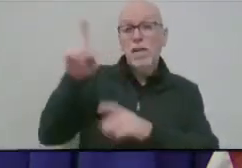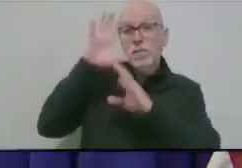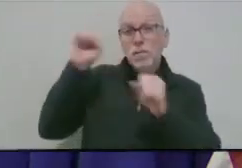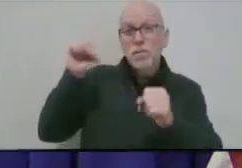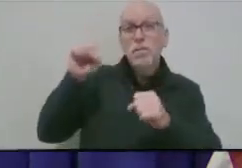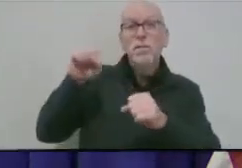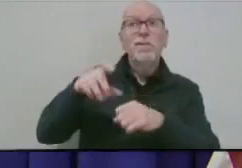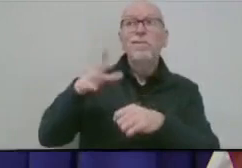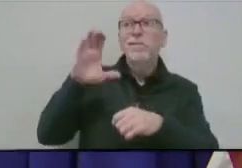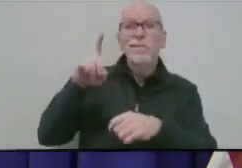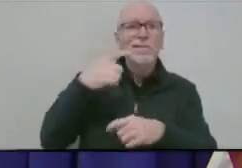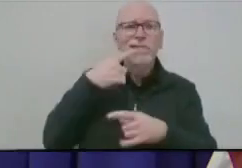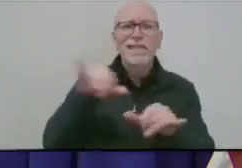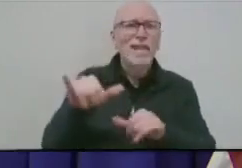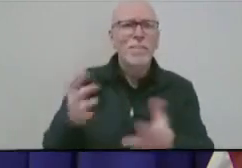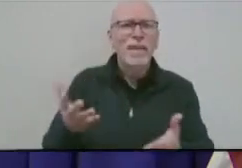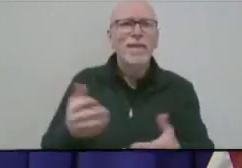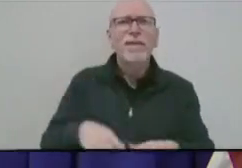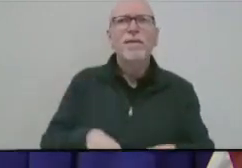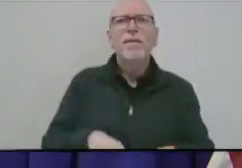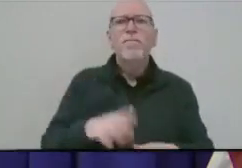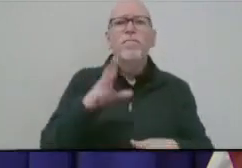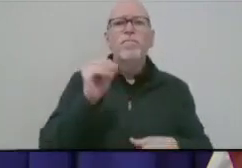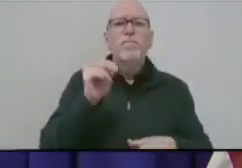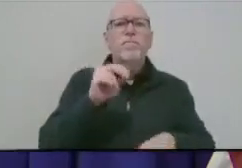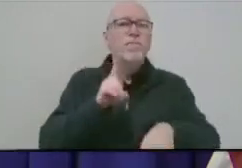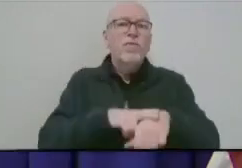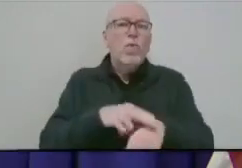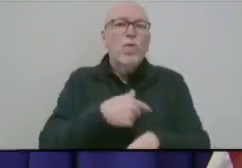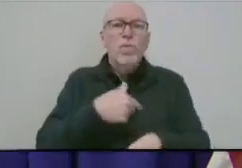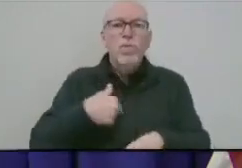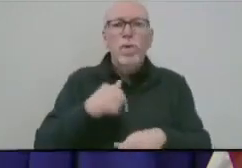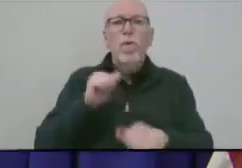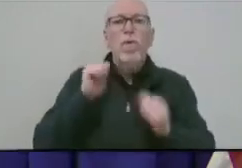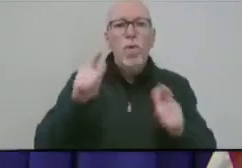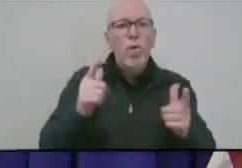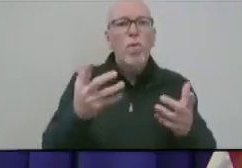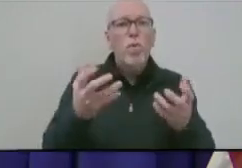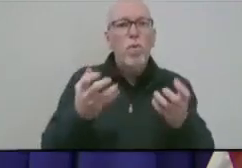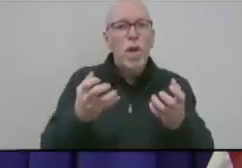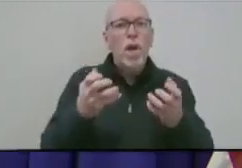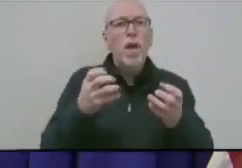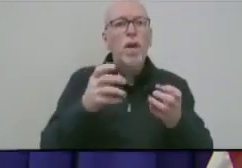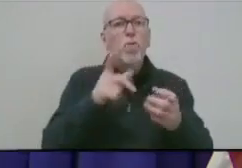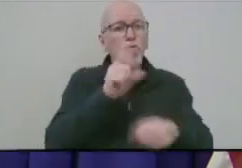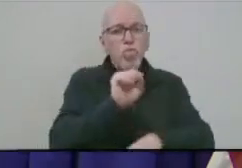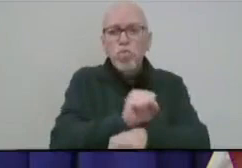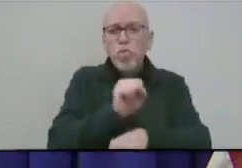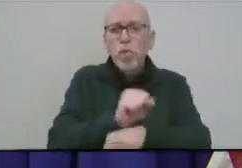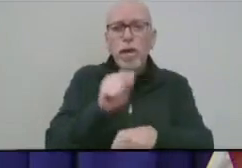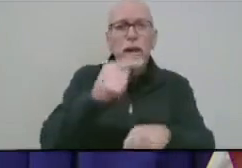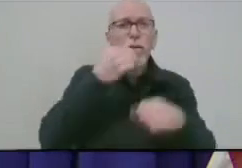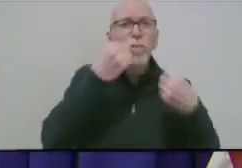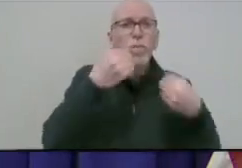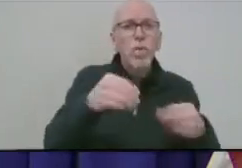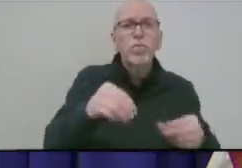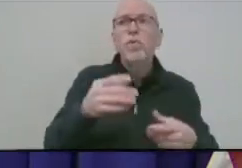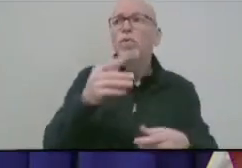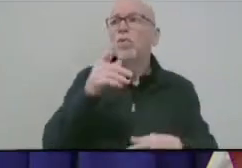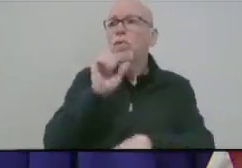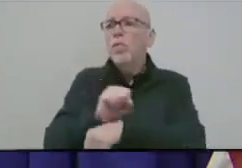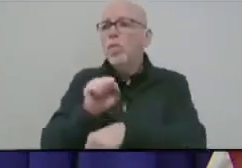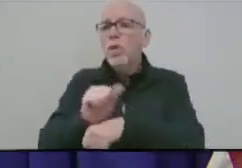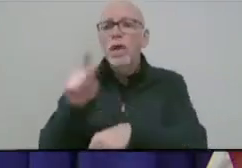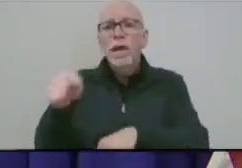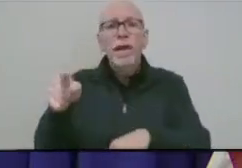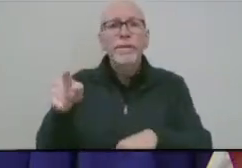thing. And of course, we all want that person that's working in the grocery store or working in the truck